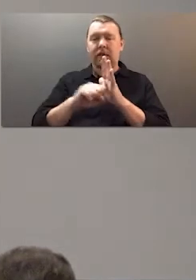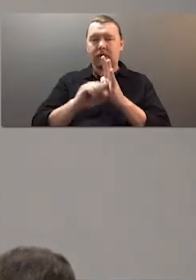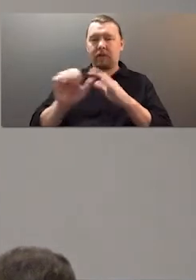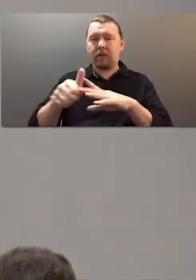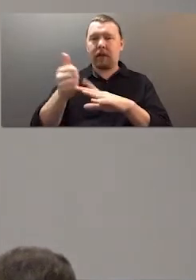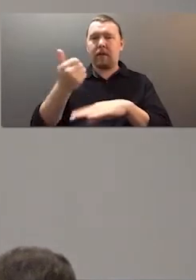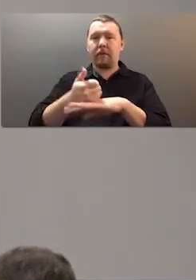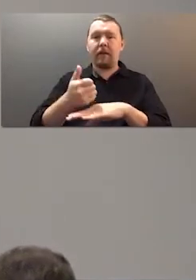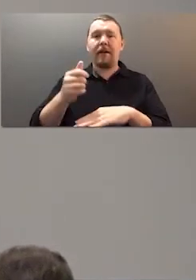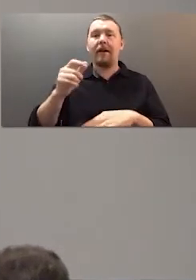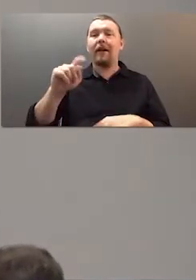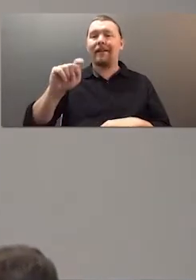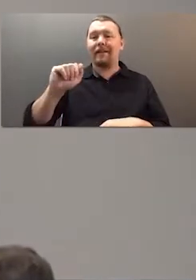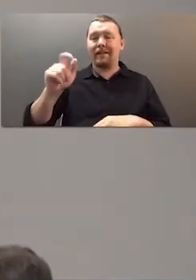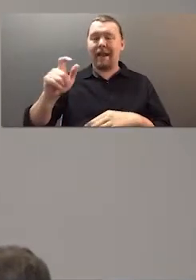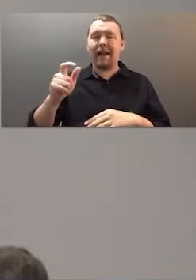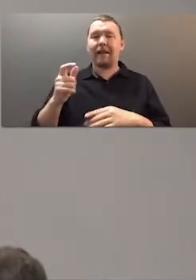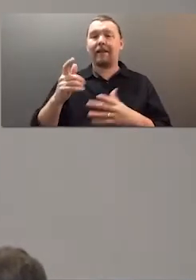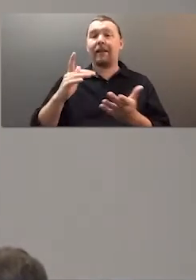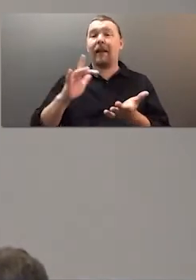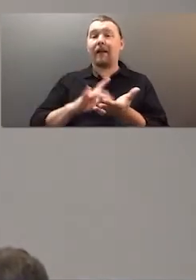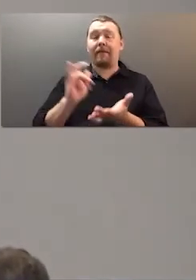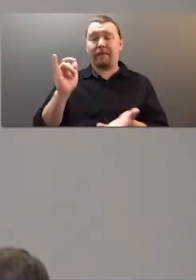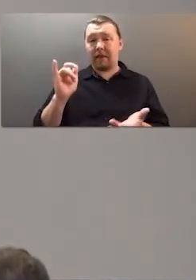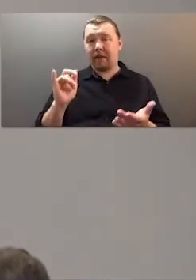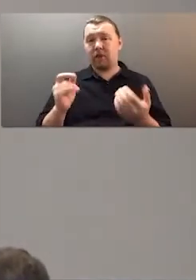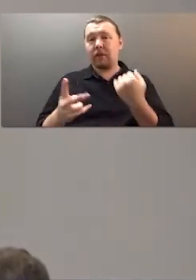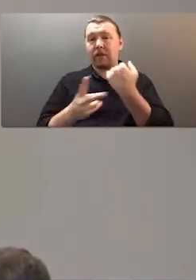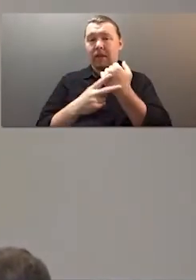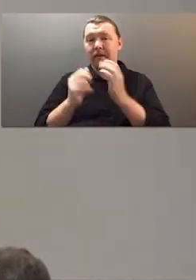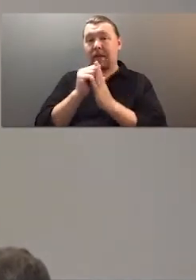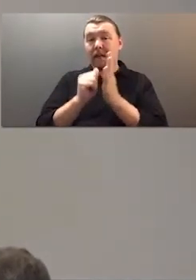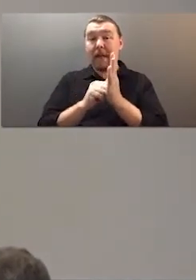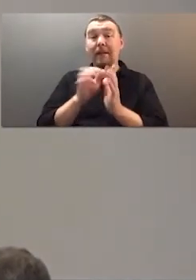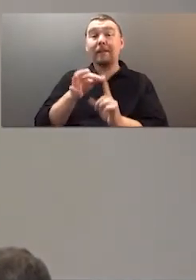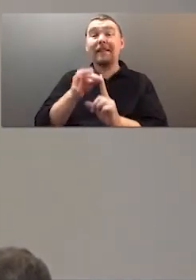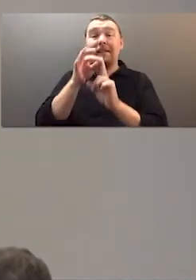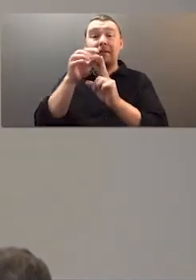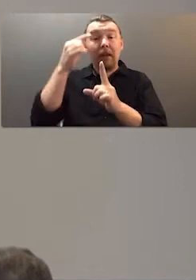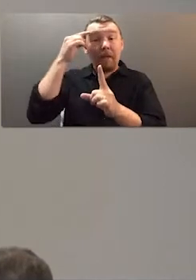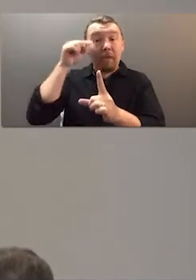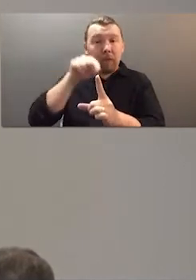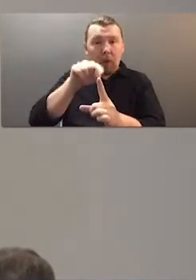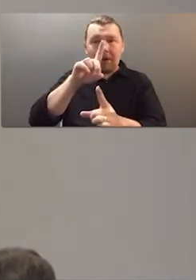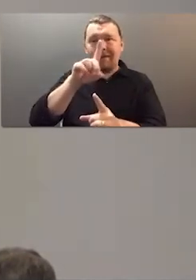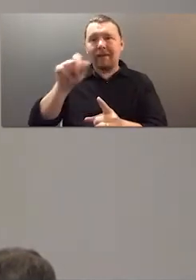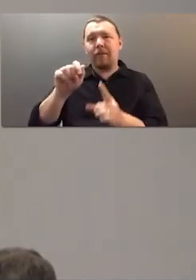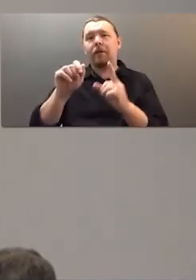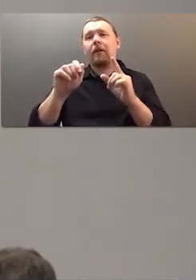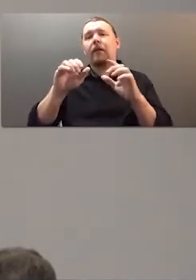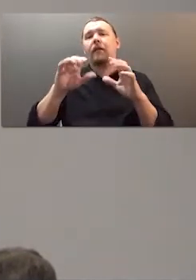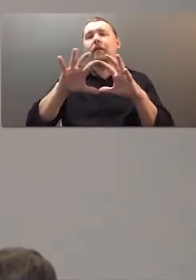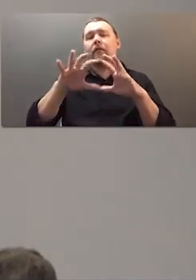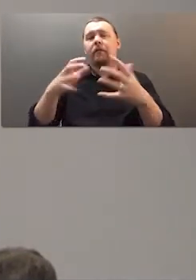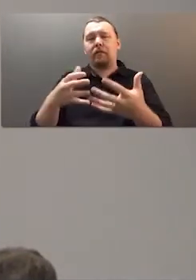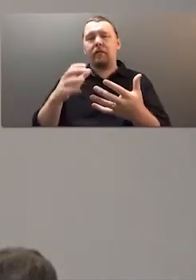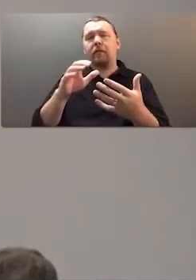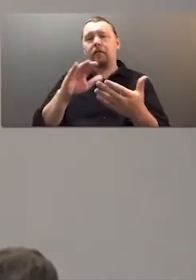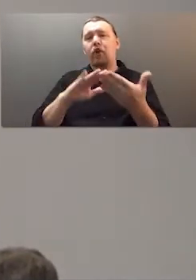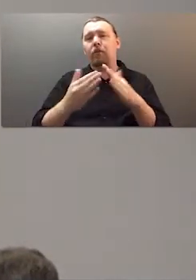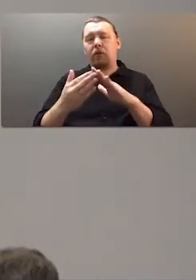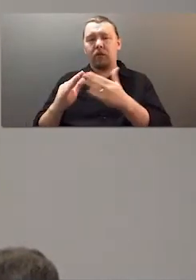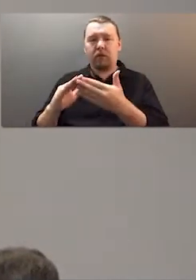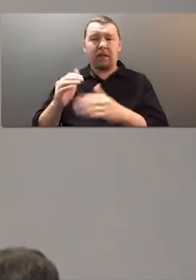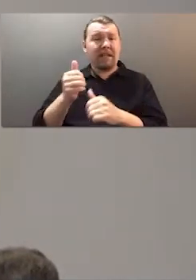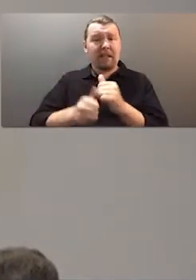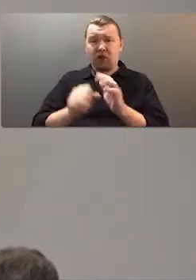up tax-advantaged savings and investment accounts specifically for the disability community. Each state was required to set